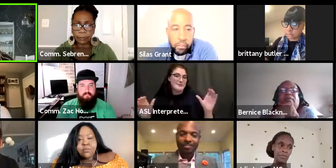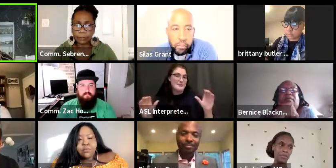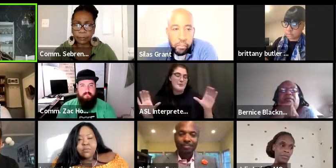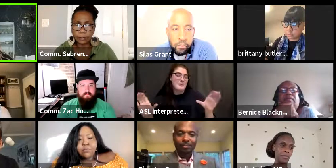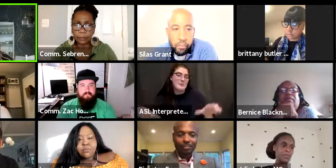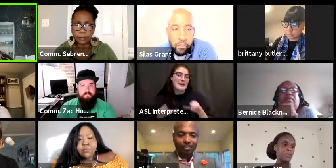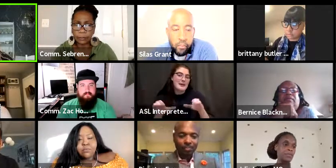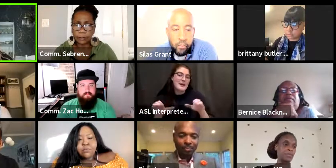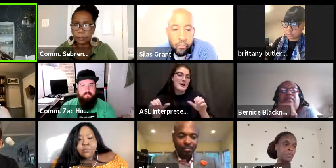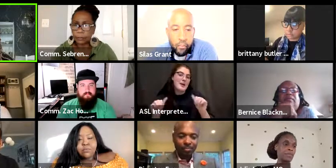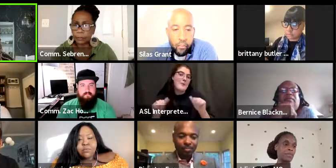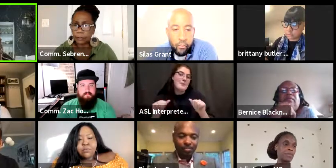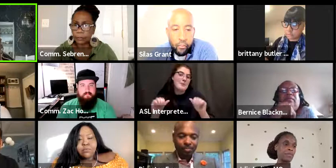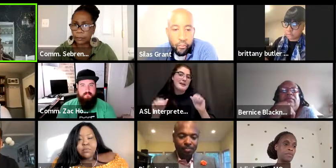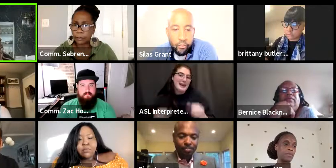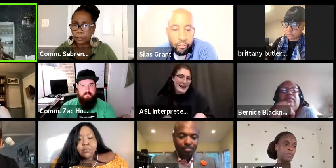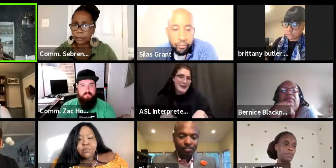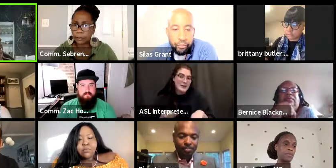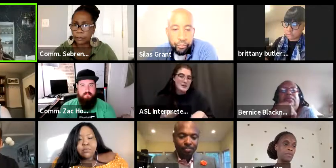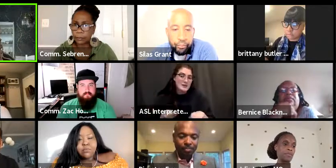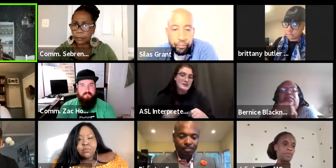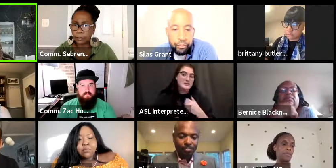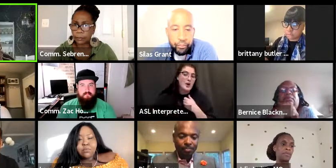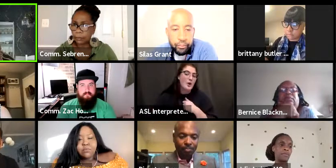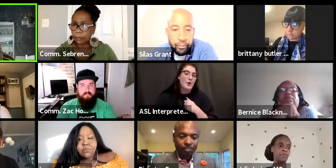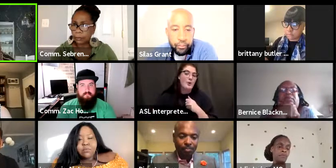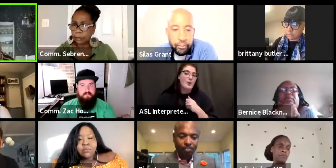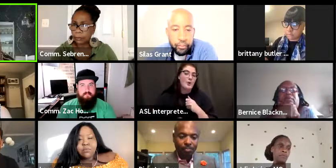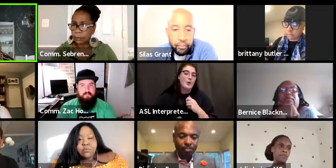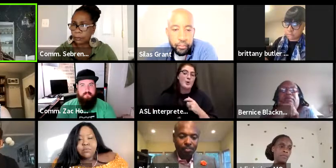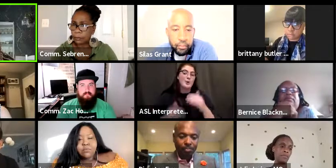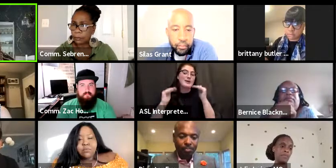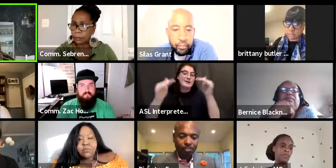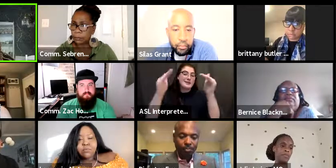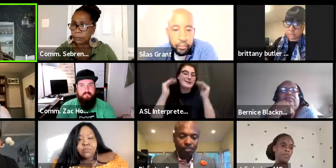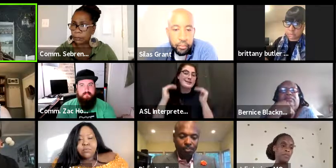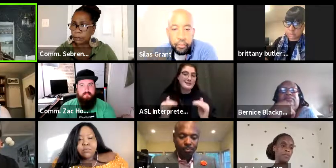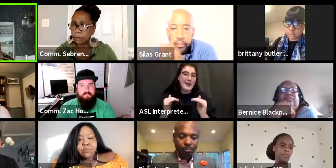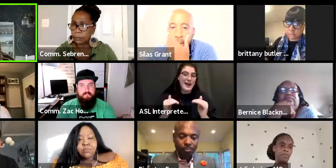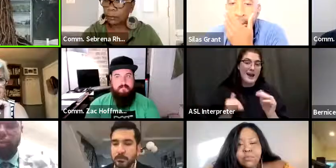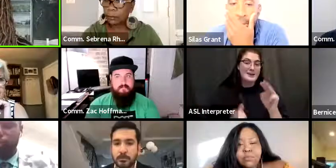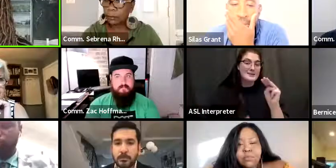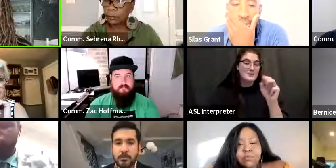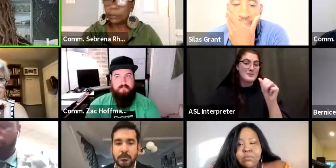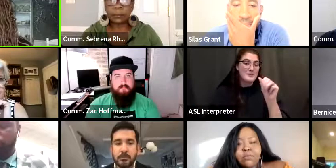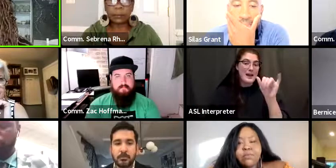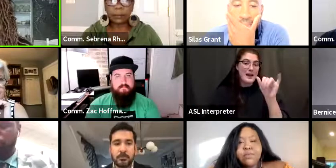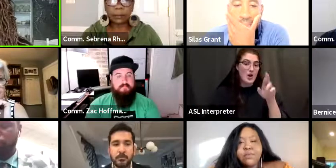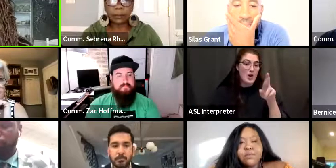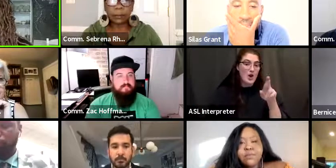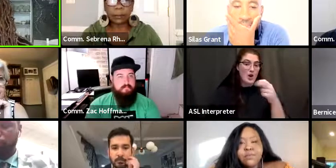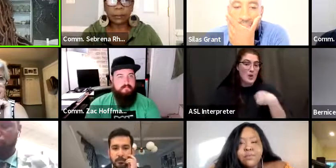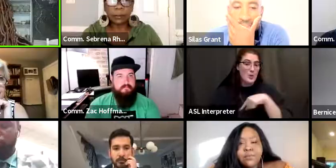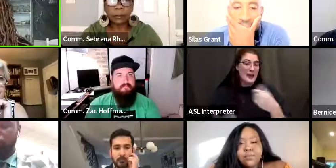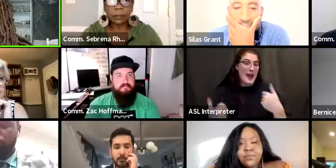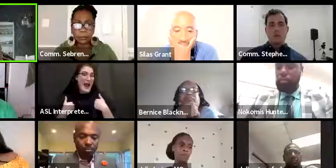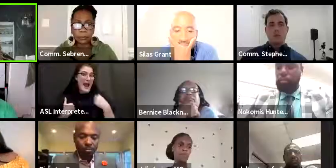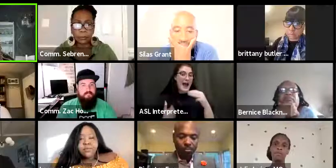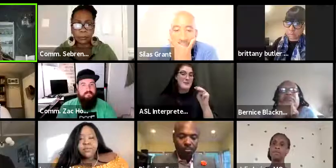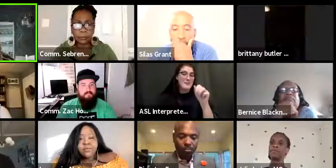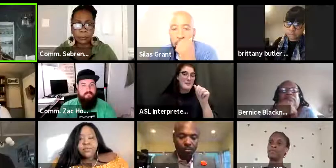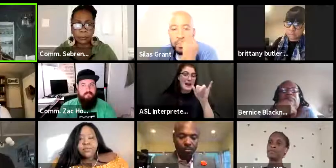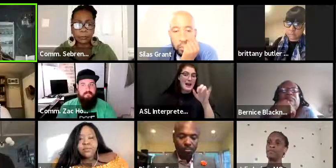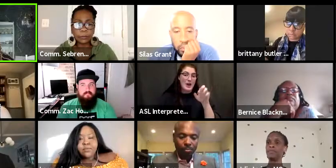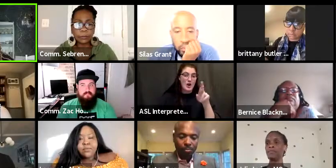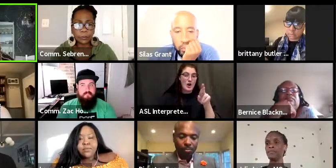me if we didn't get to your questions. So next up on our agenda, Madam Mayor, we do have Mayor Bowser